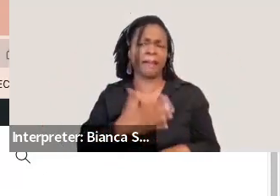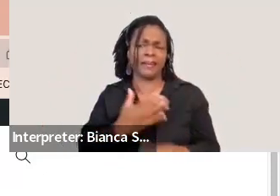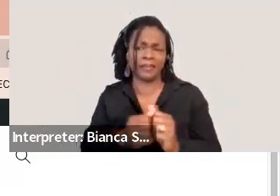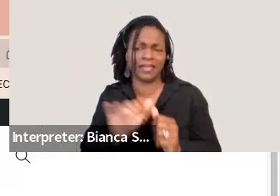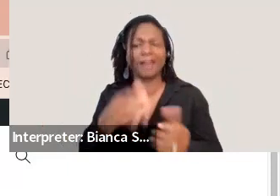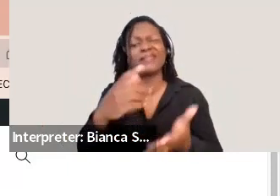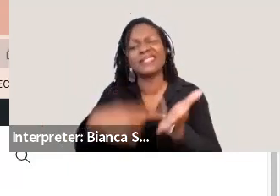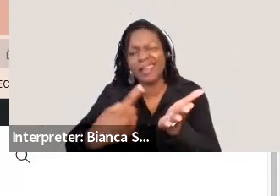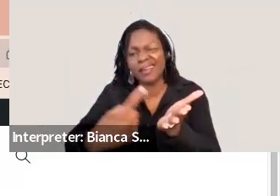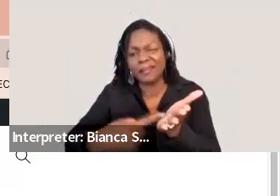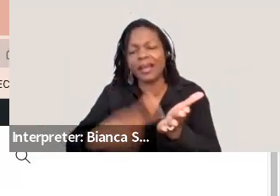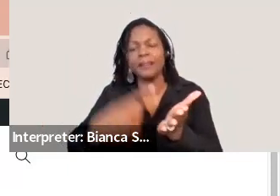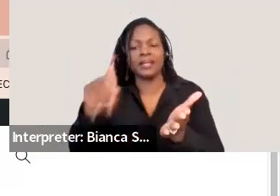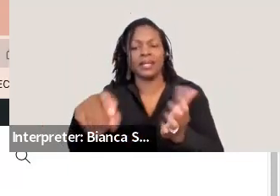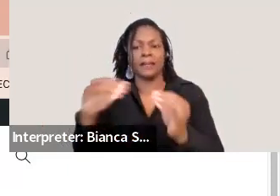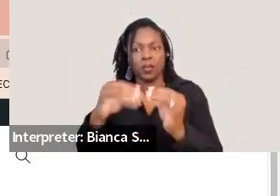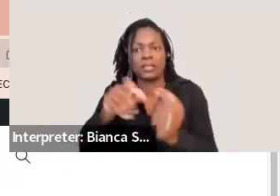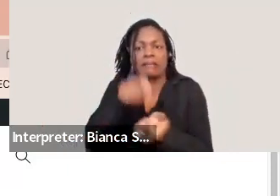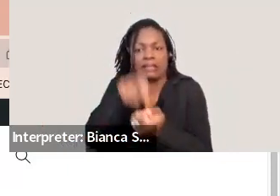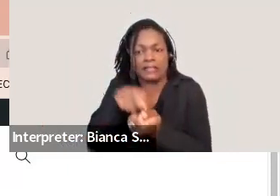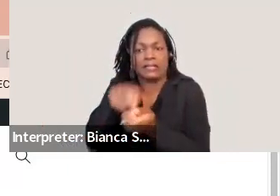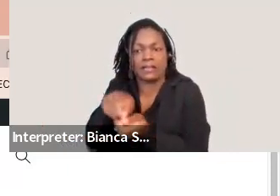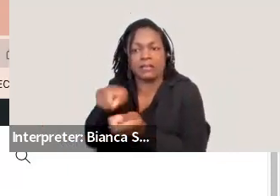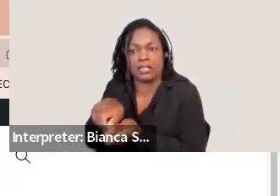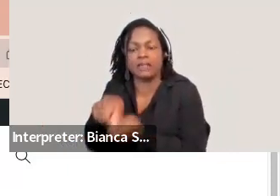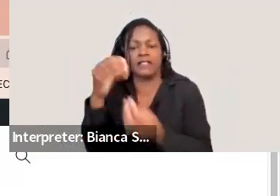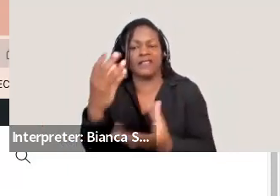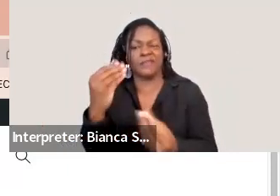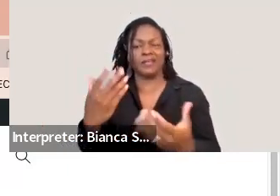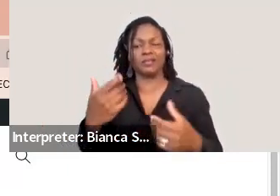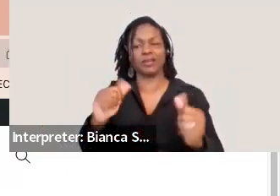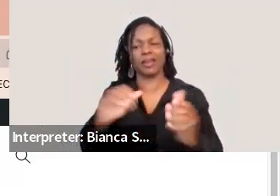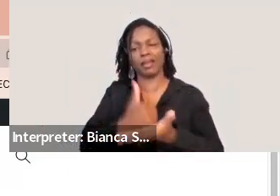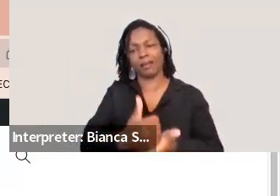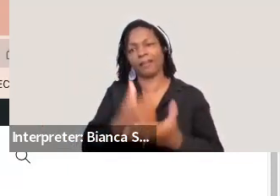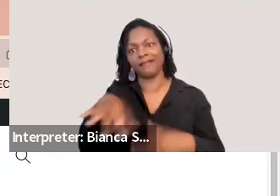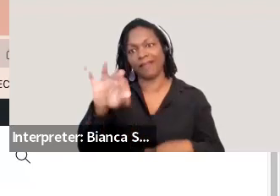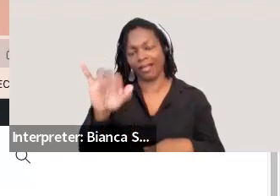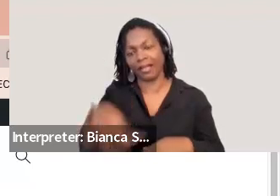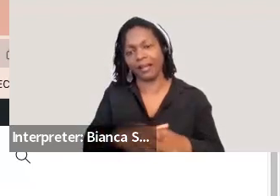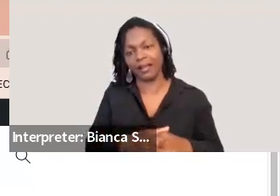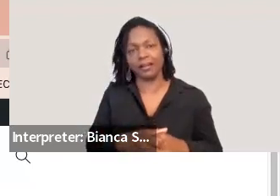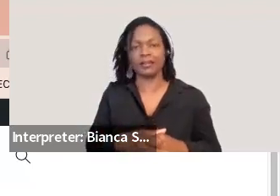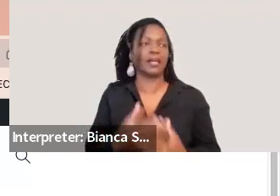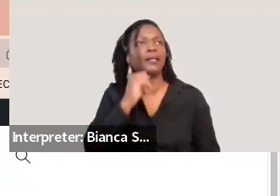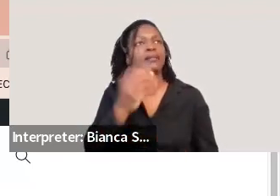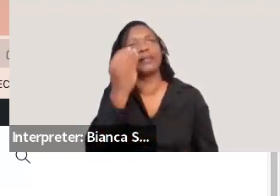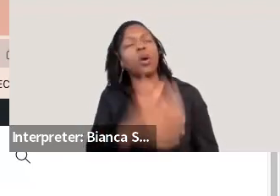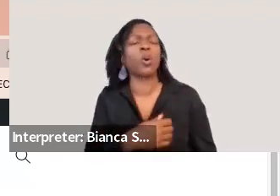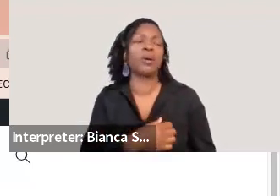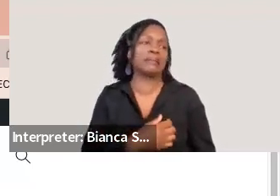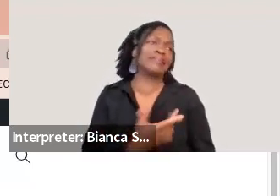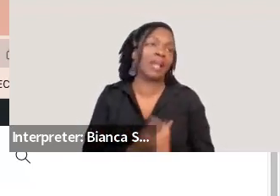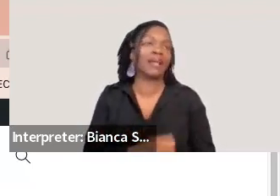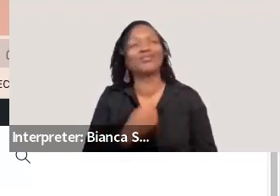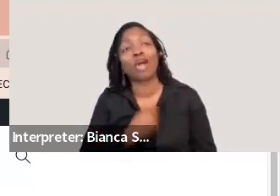more specific information, and we try to help them find that. So that way, we're not just telling them, sorry, we don't have resources